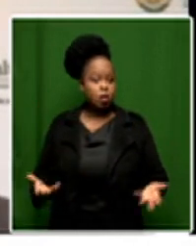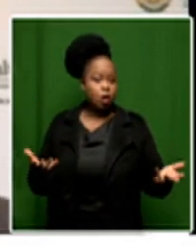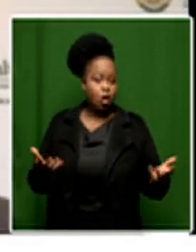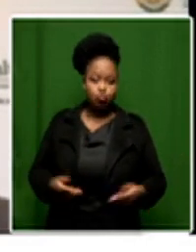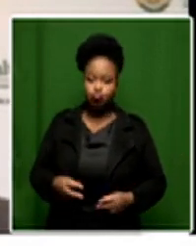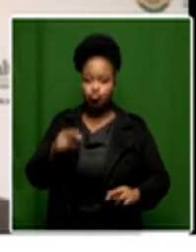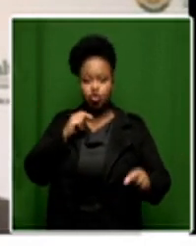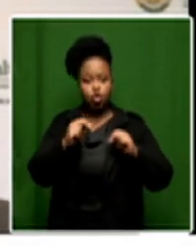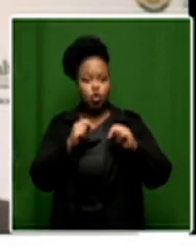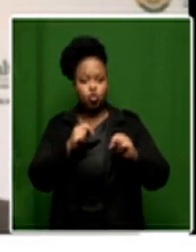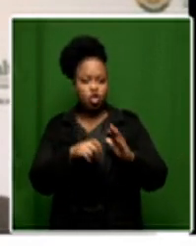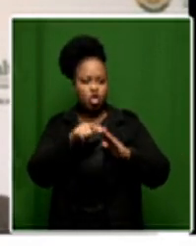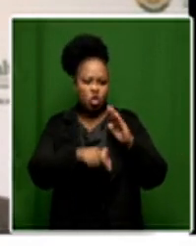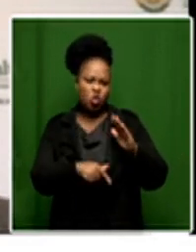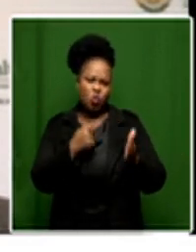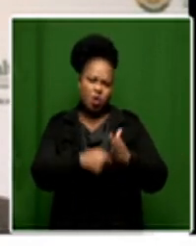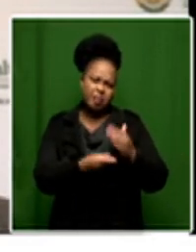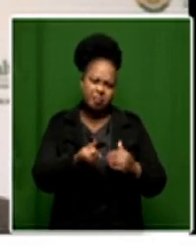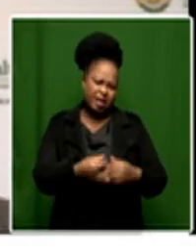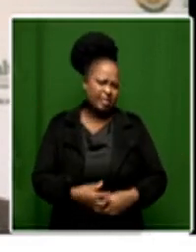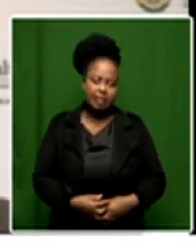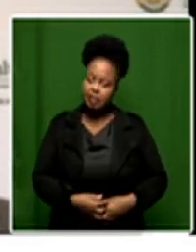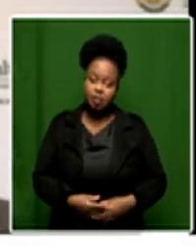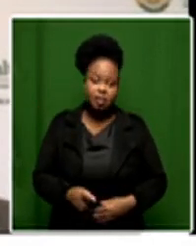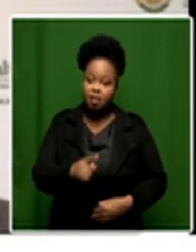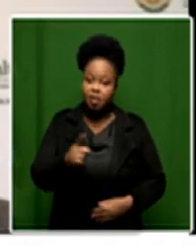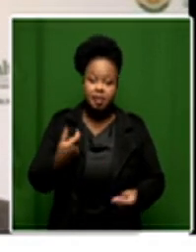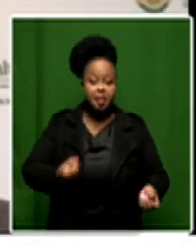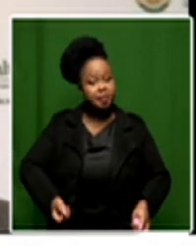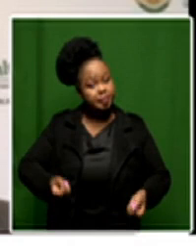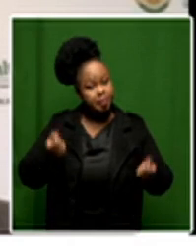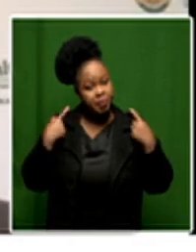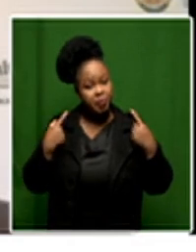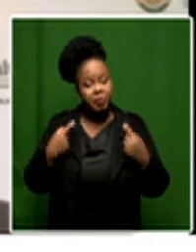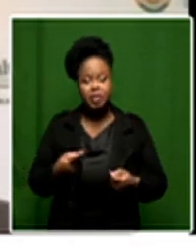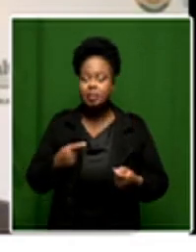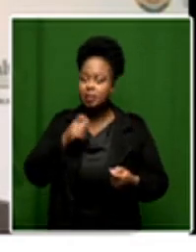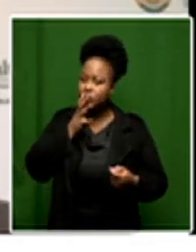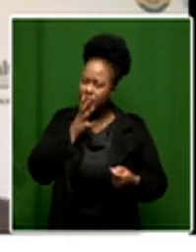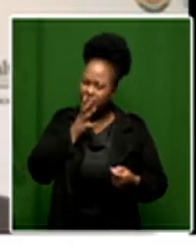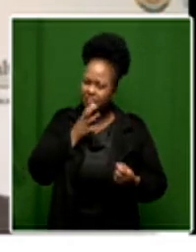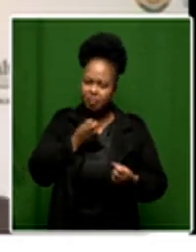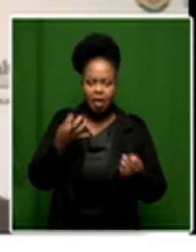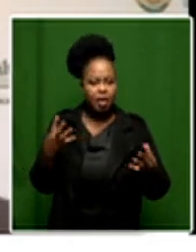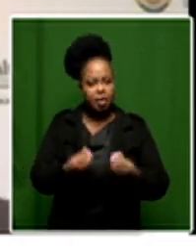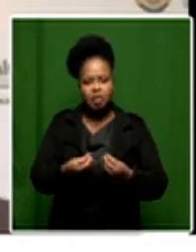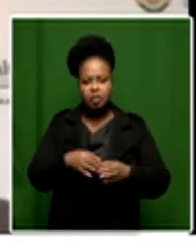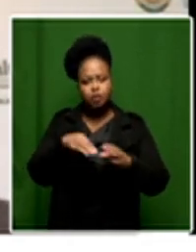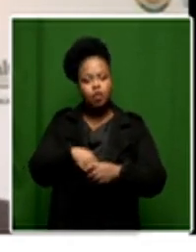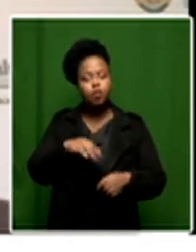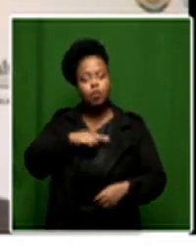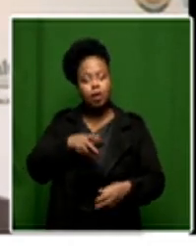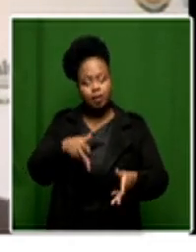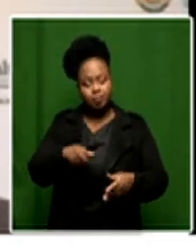to negotiate a lower price and so on. They don't understand the dynamics involved in this whole issue of the vaccine. The countries